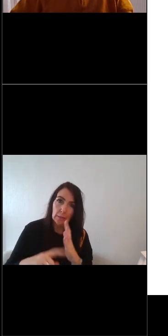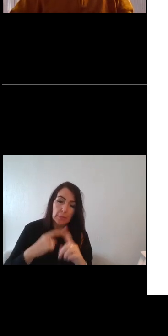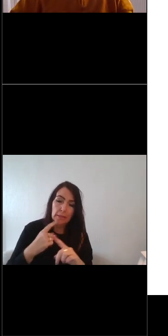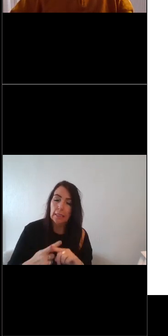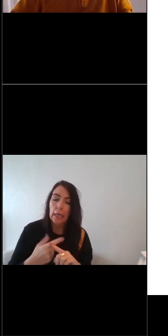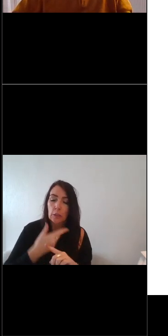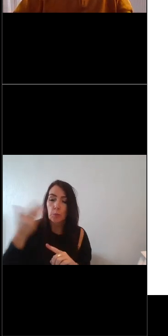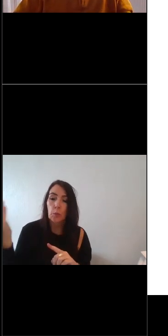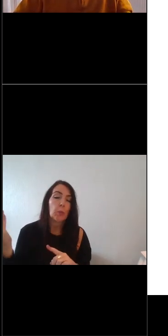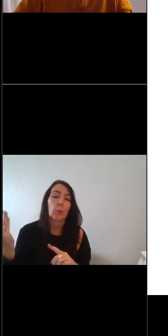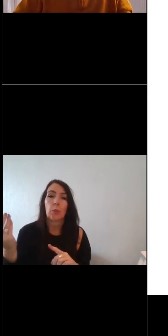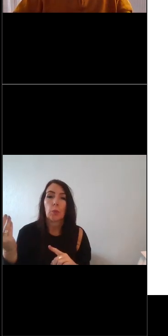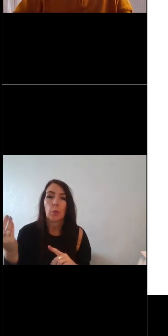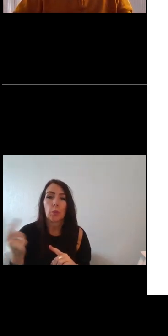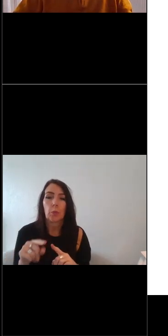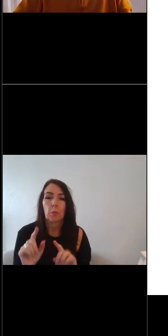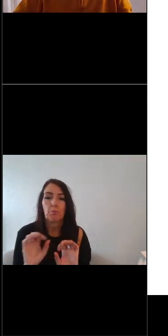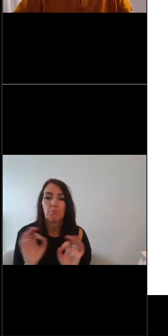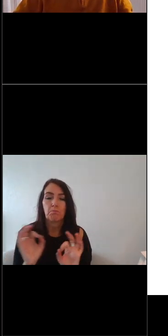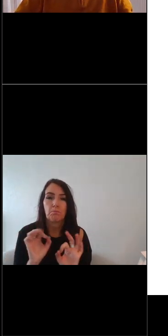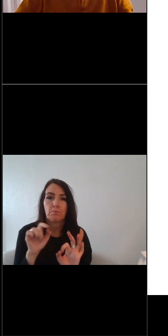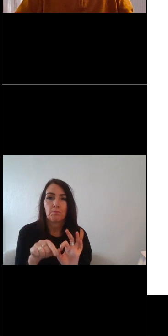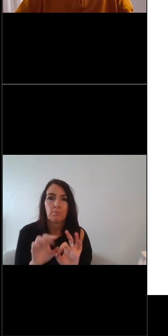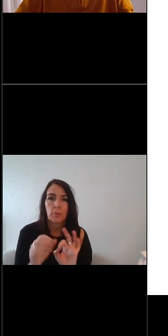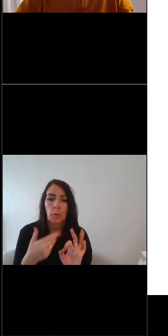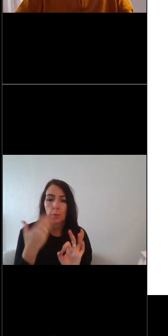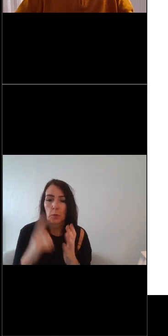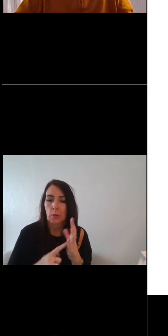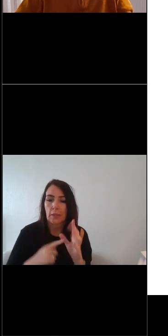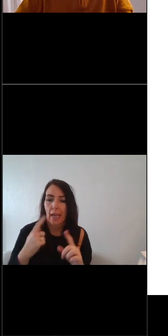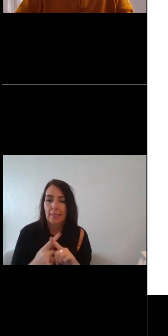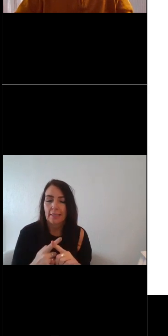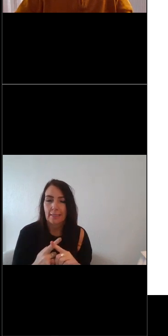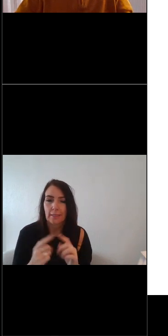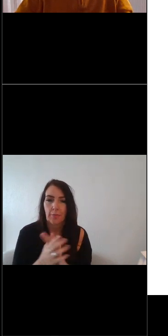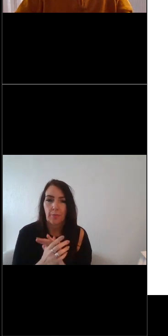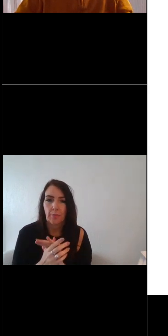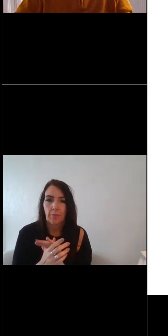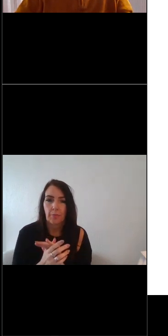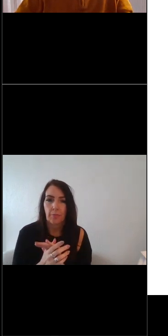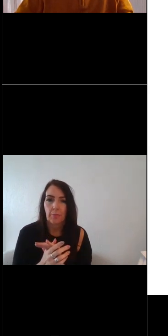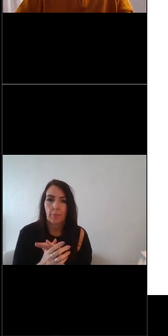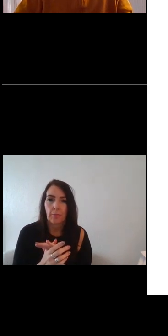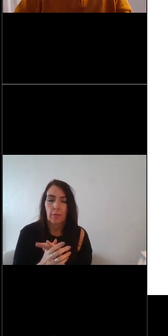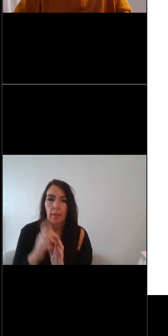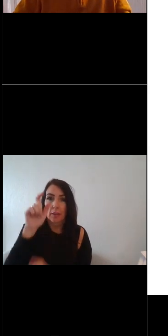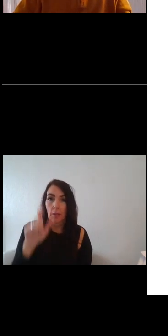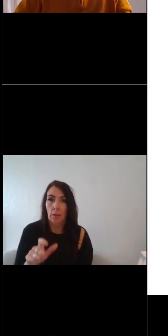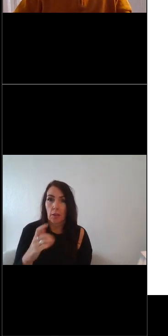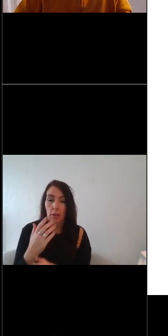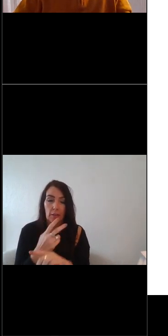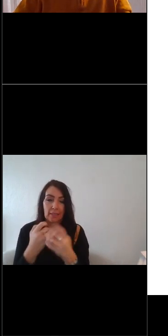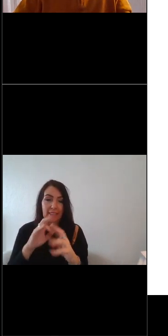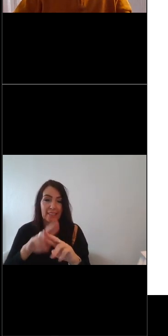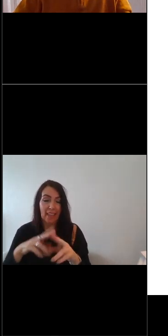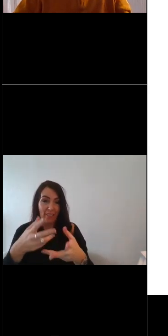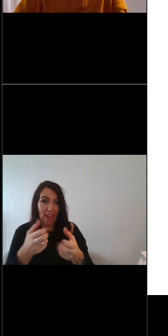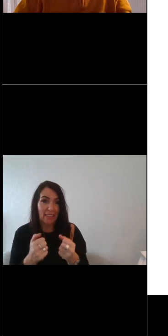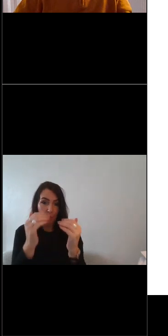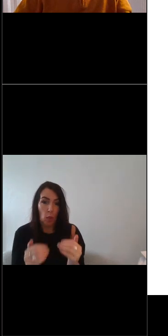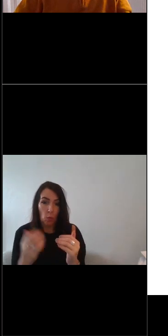on this. It's basically the employee accepts a lower salary, and the employer can save on